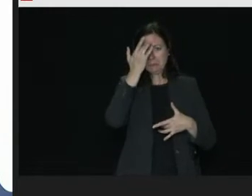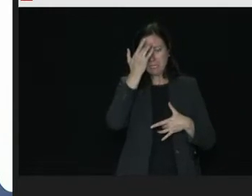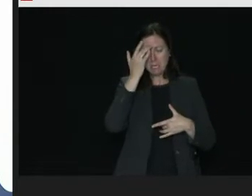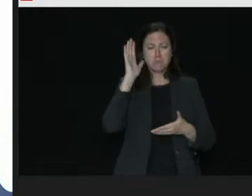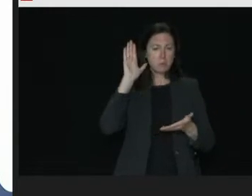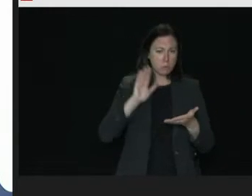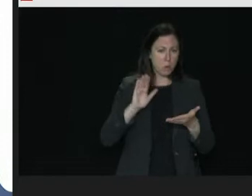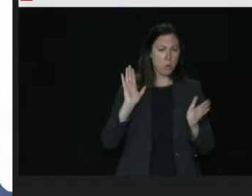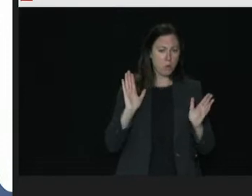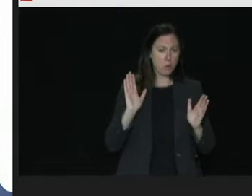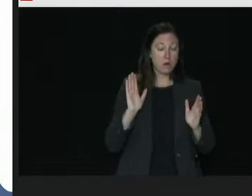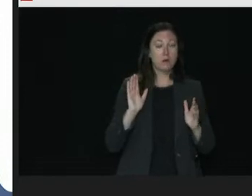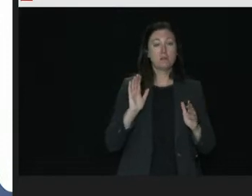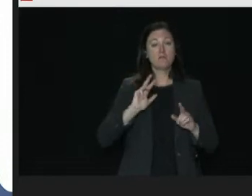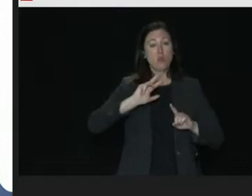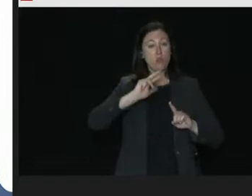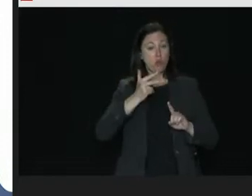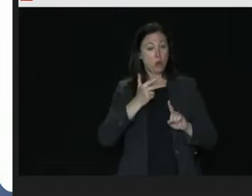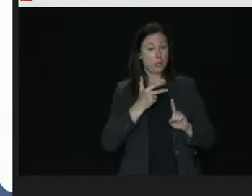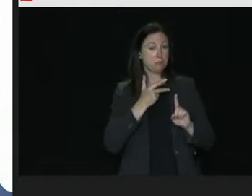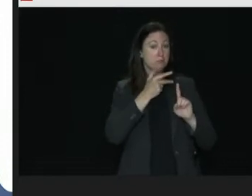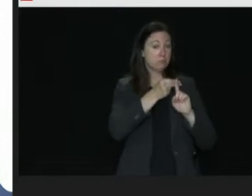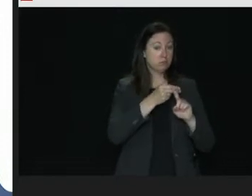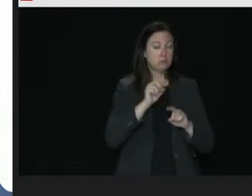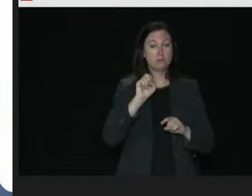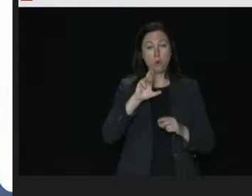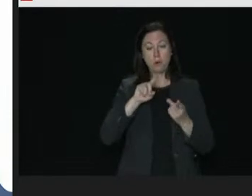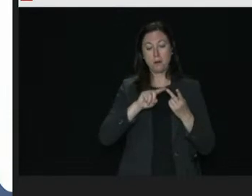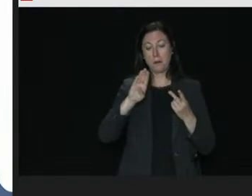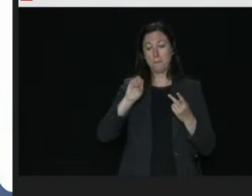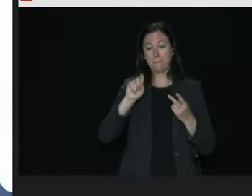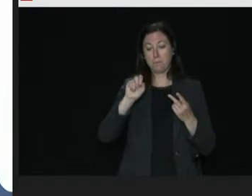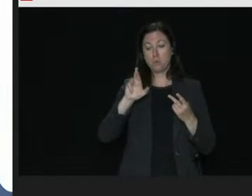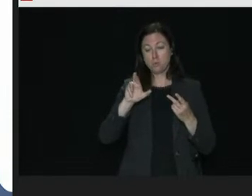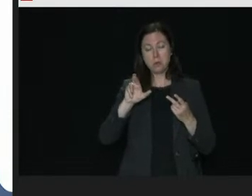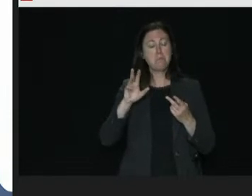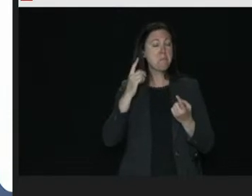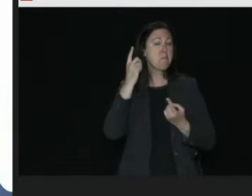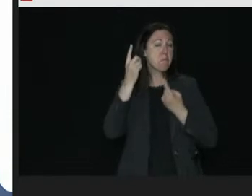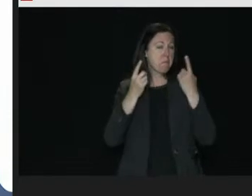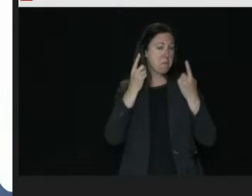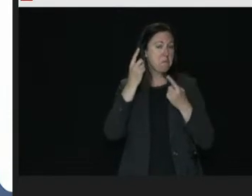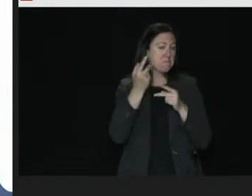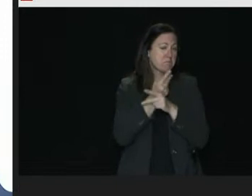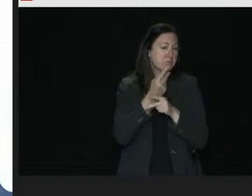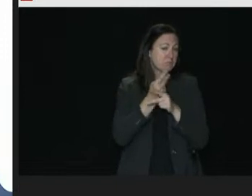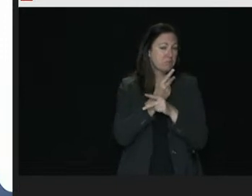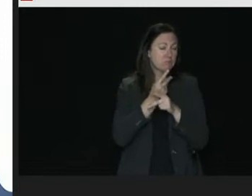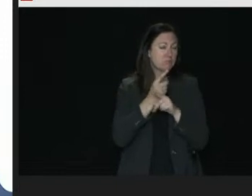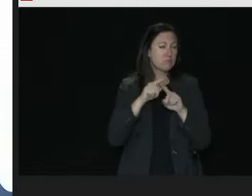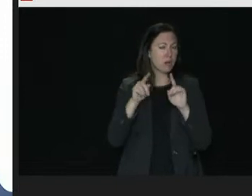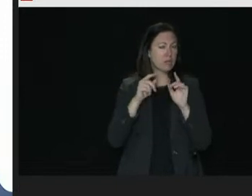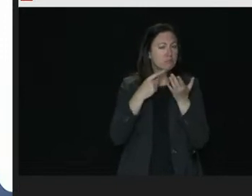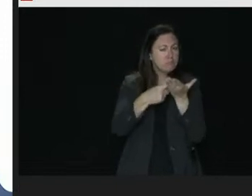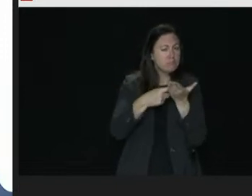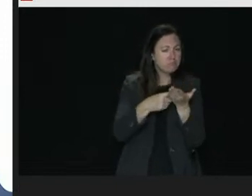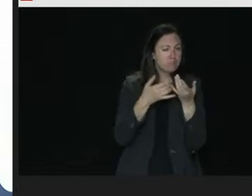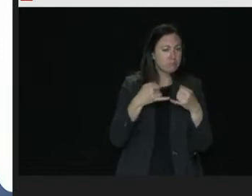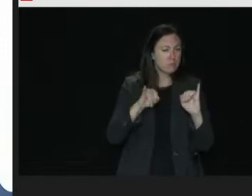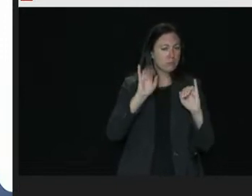So a booster shot is a question that we're looking at, and we will continue discussions on it.